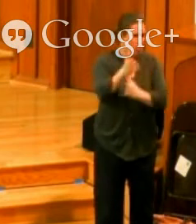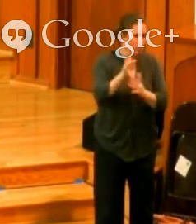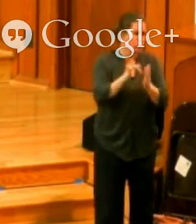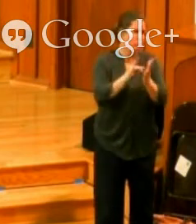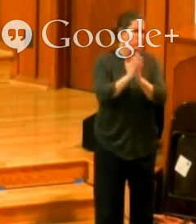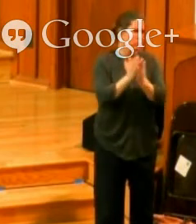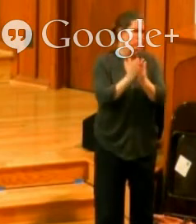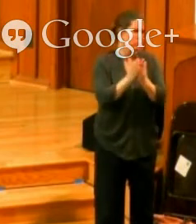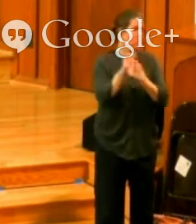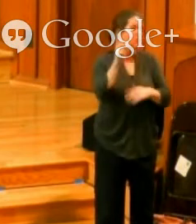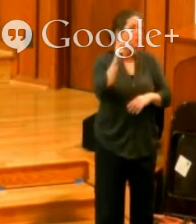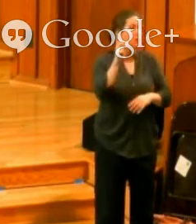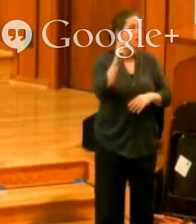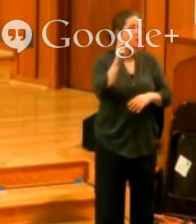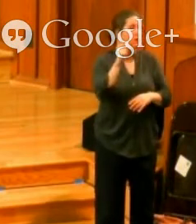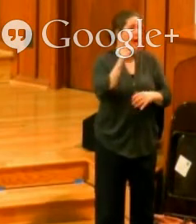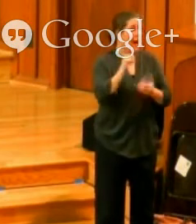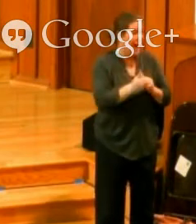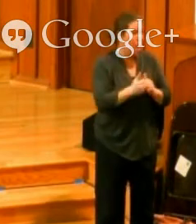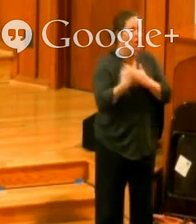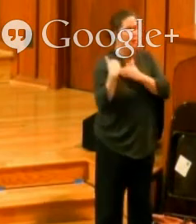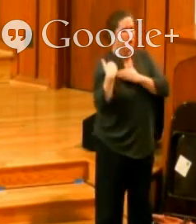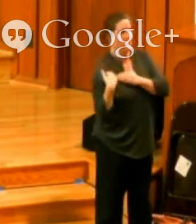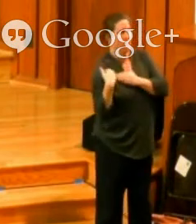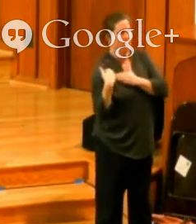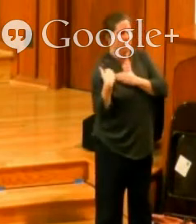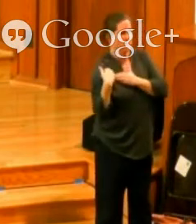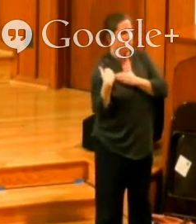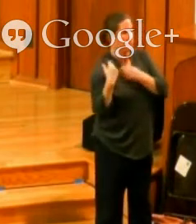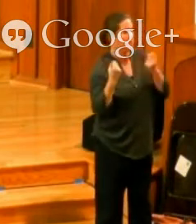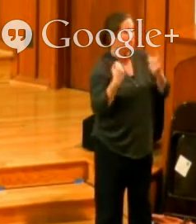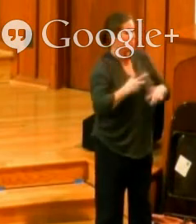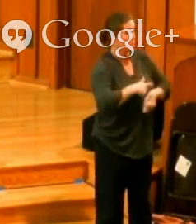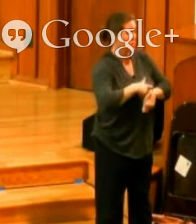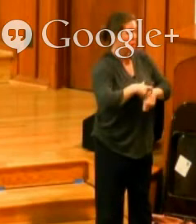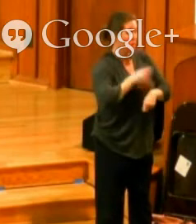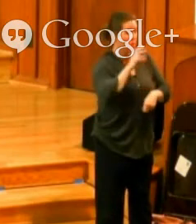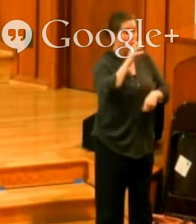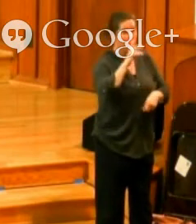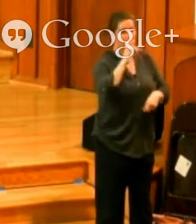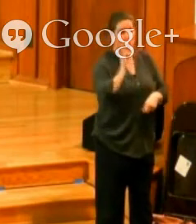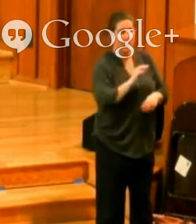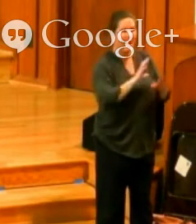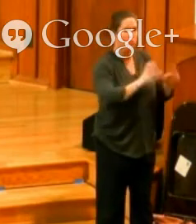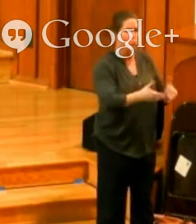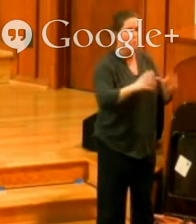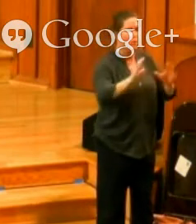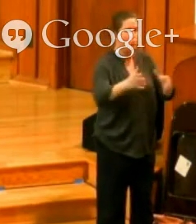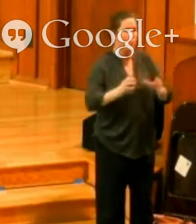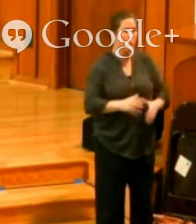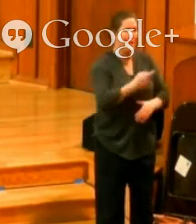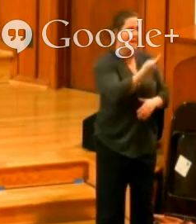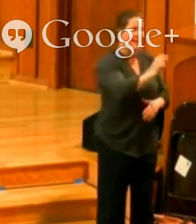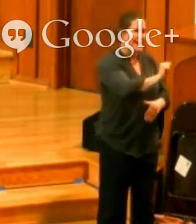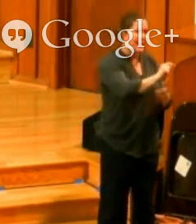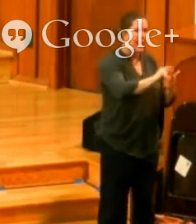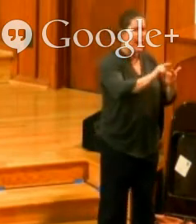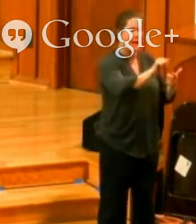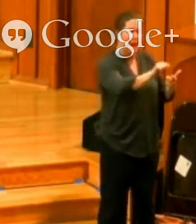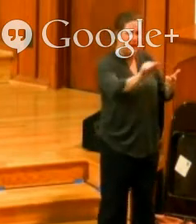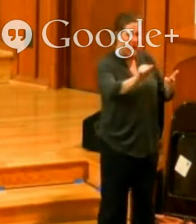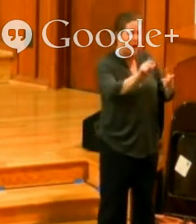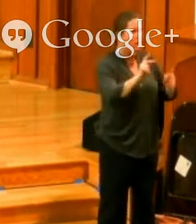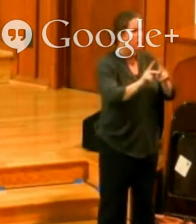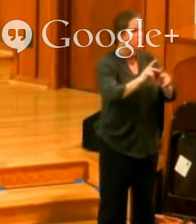Jesus? Accountability. Oftentimes, if we look at some of these groups such as AA or NA or some of these things where people meet